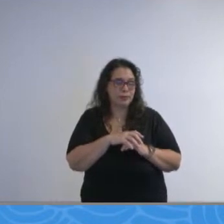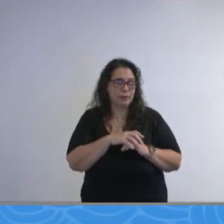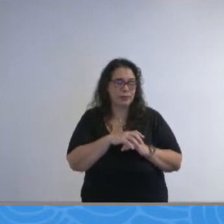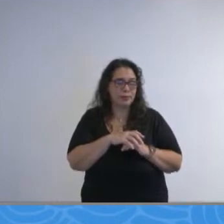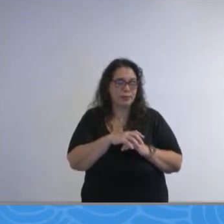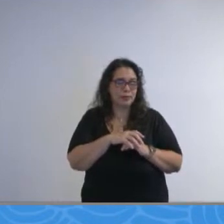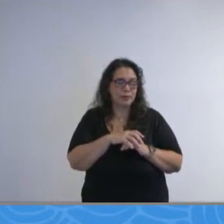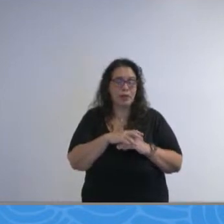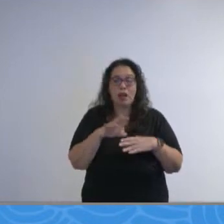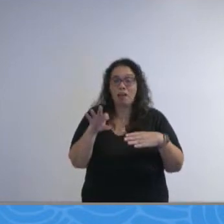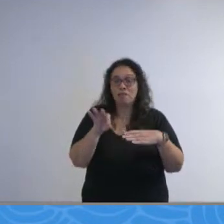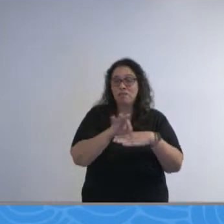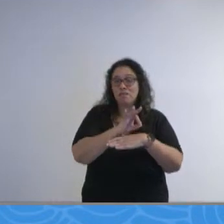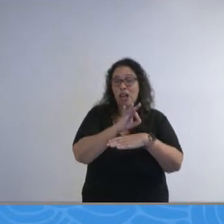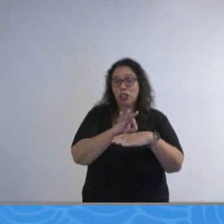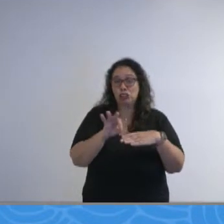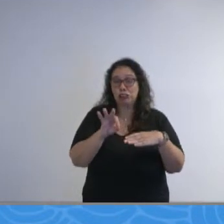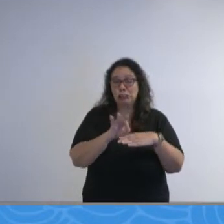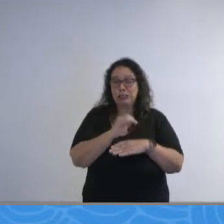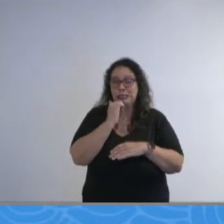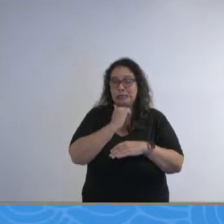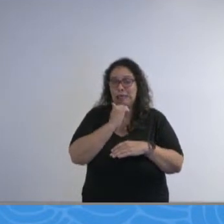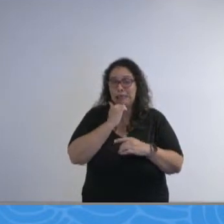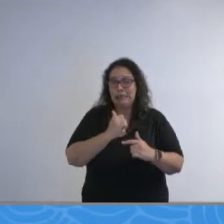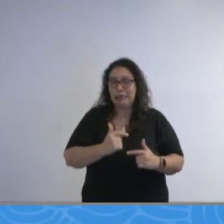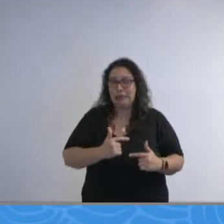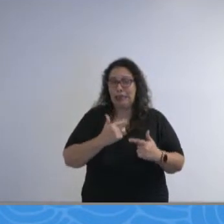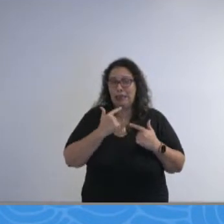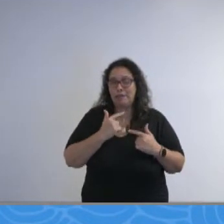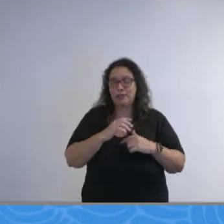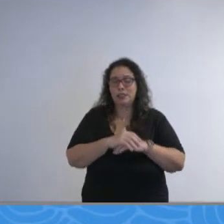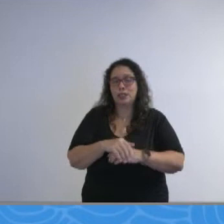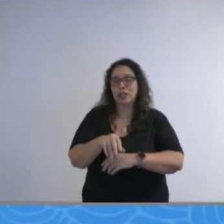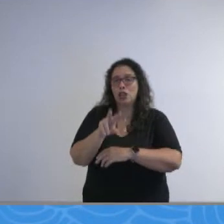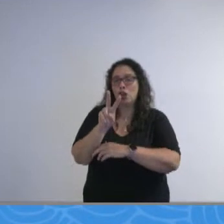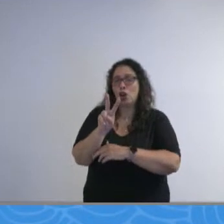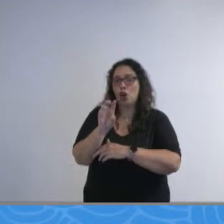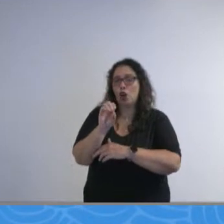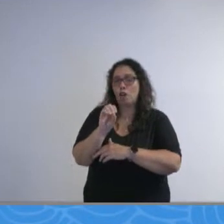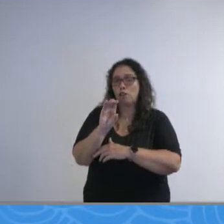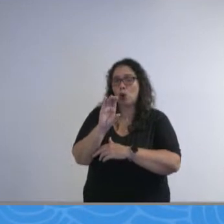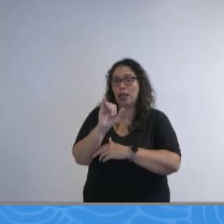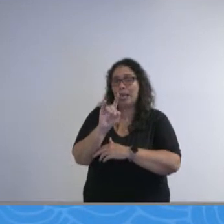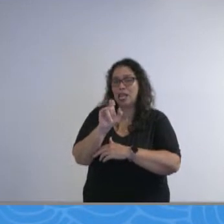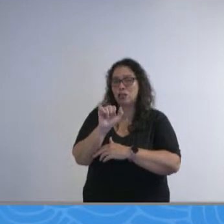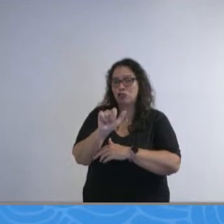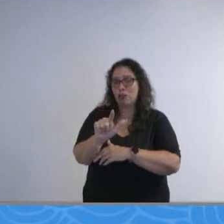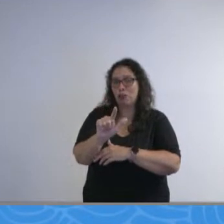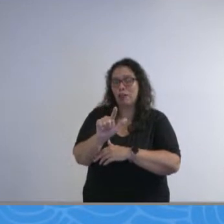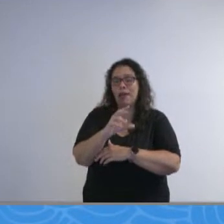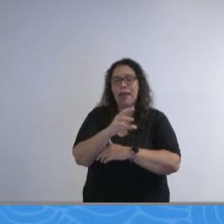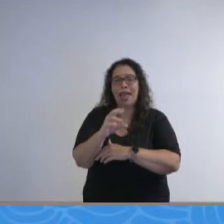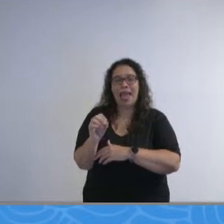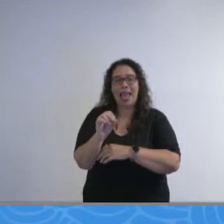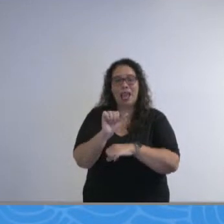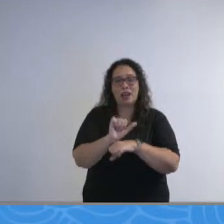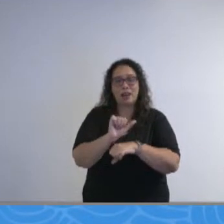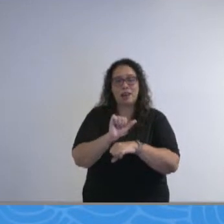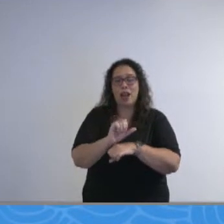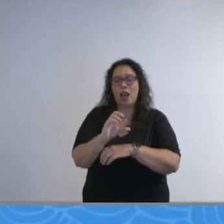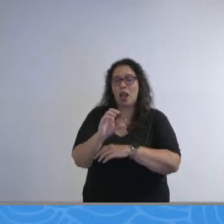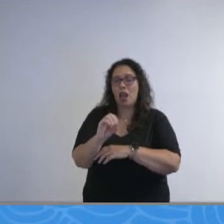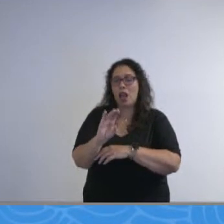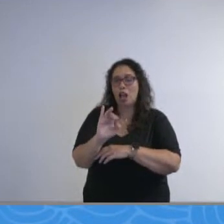abilities to function in the daily living, vocational and occupational abilities as well. The